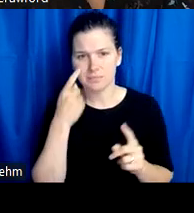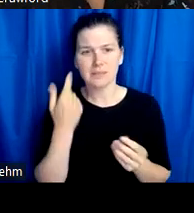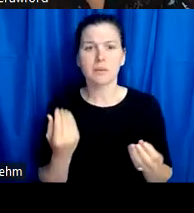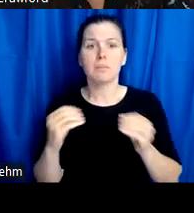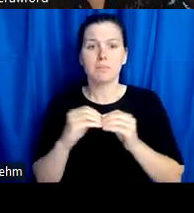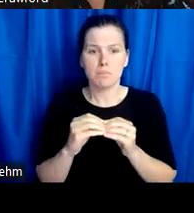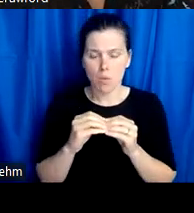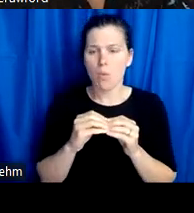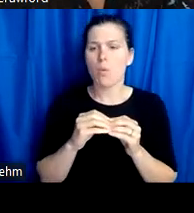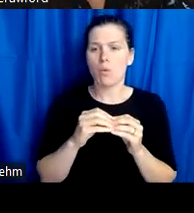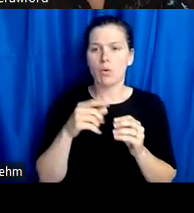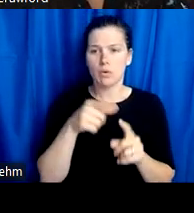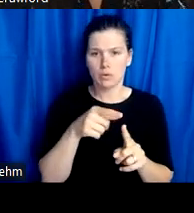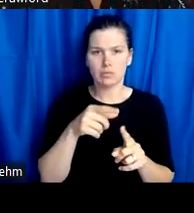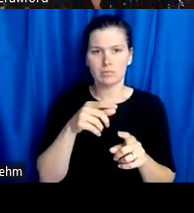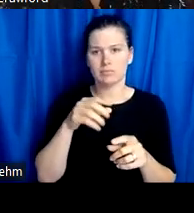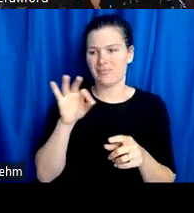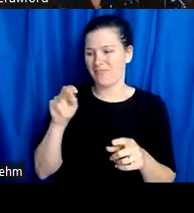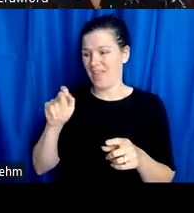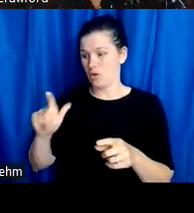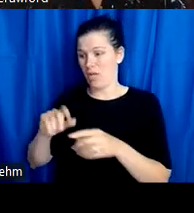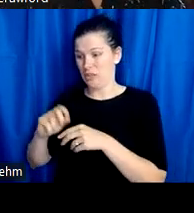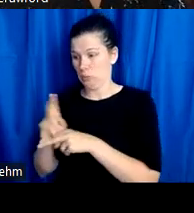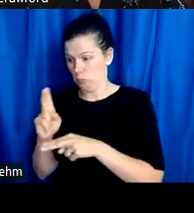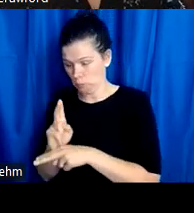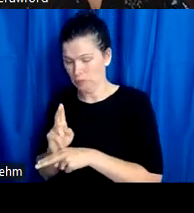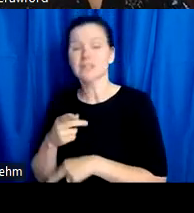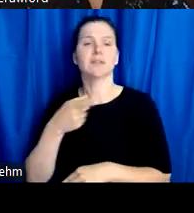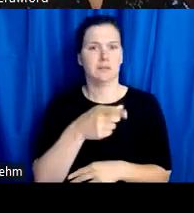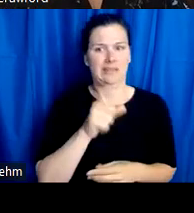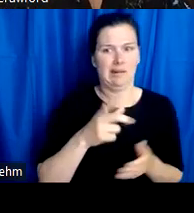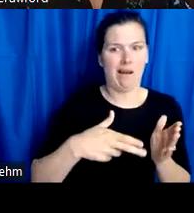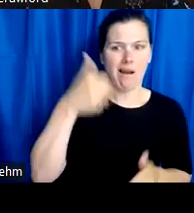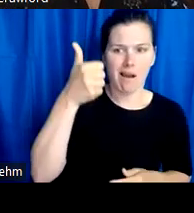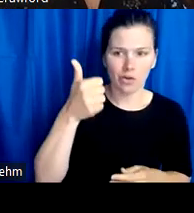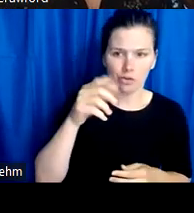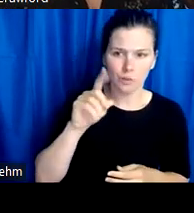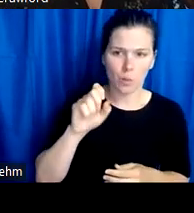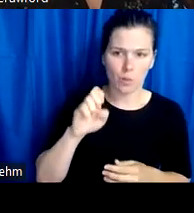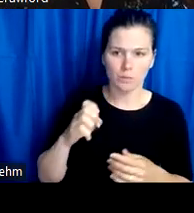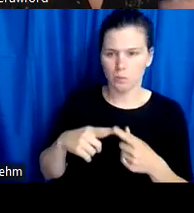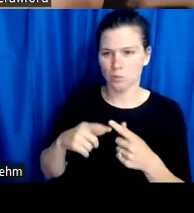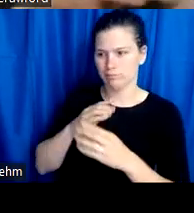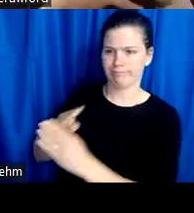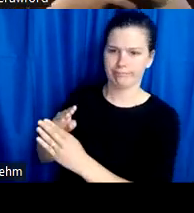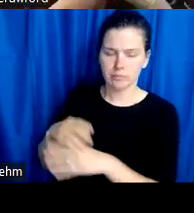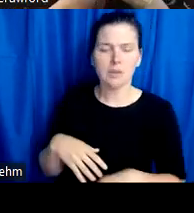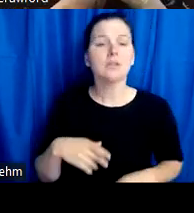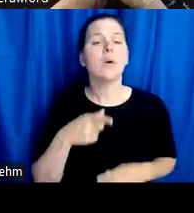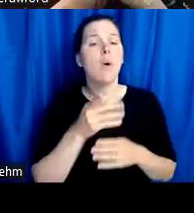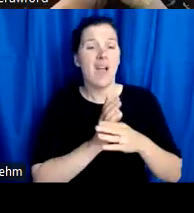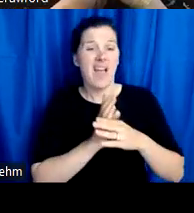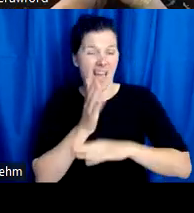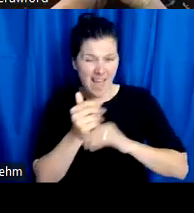out, or actually in use, and you need higher doses of the Narcan anyways. And after a while, you can